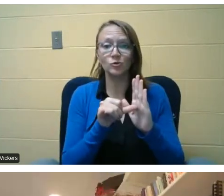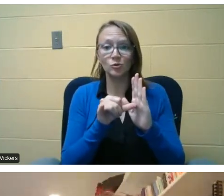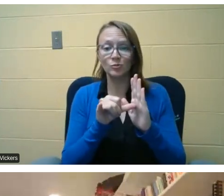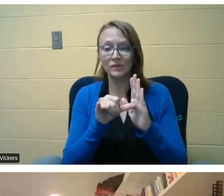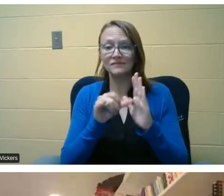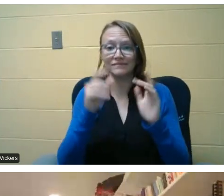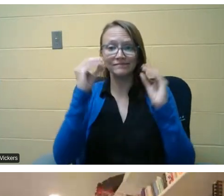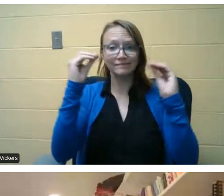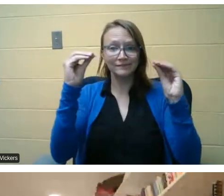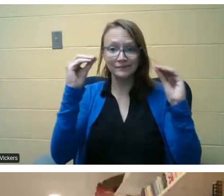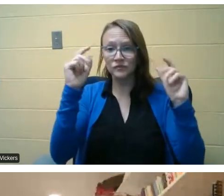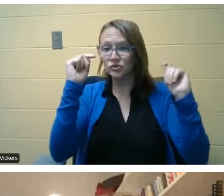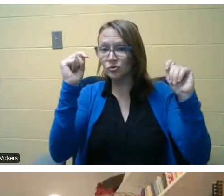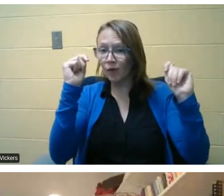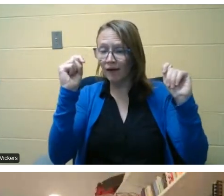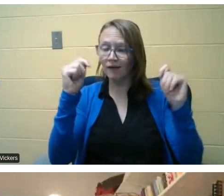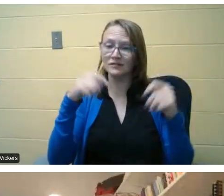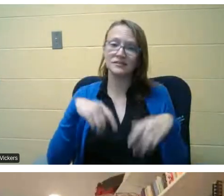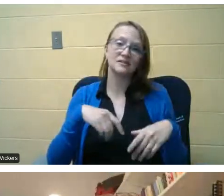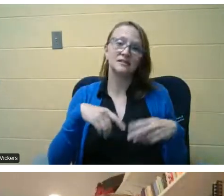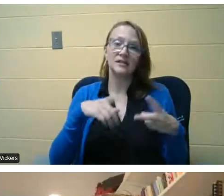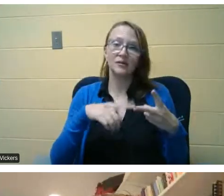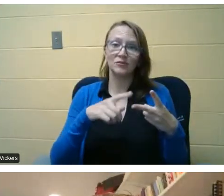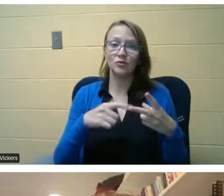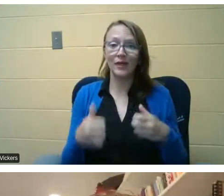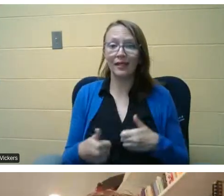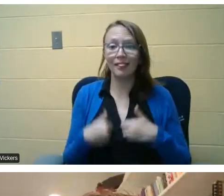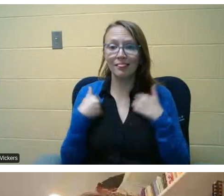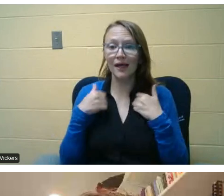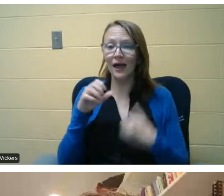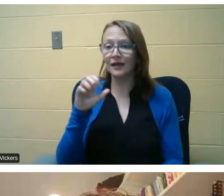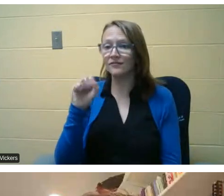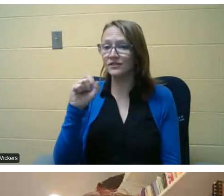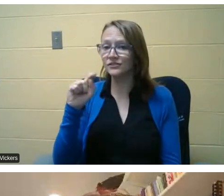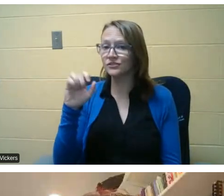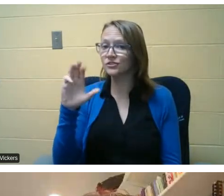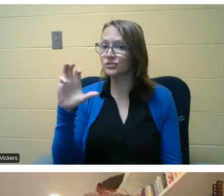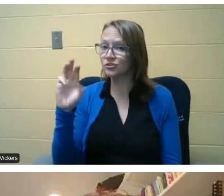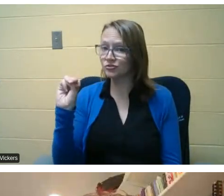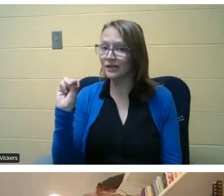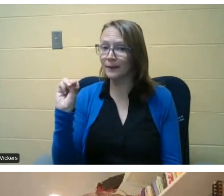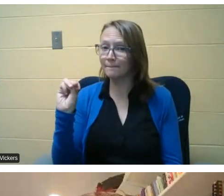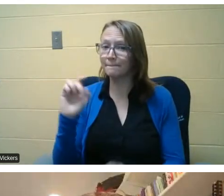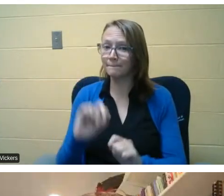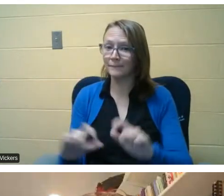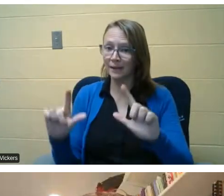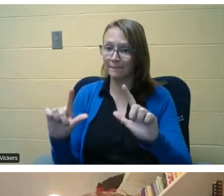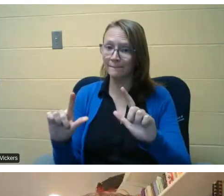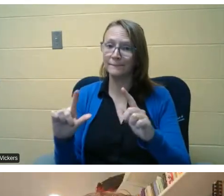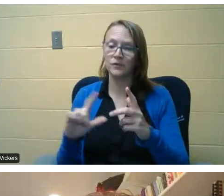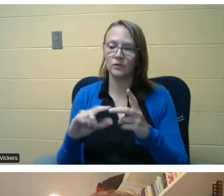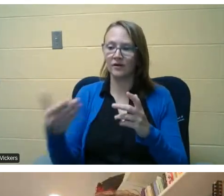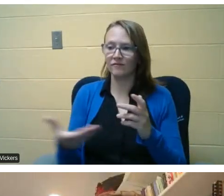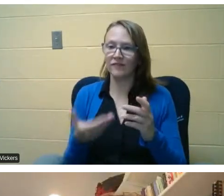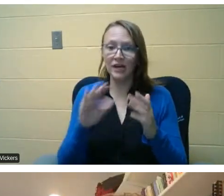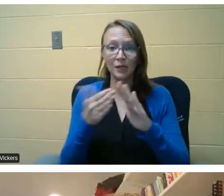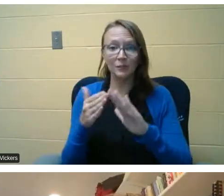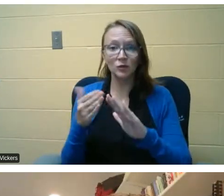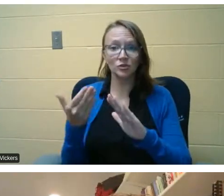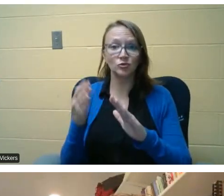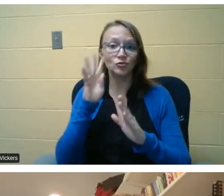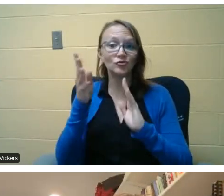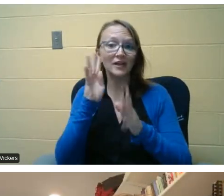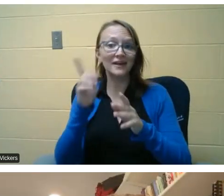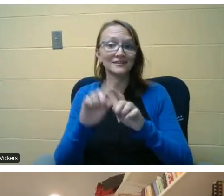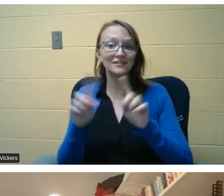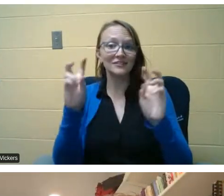and have been doing live streams, have been inviting the community to create each month in a different theme, and I can't wait